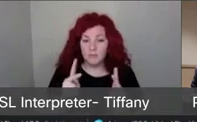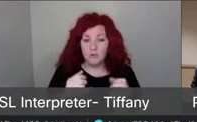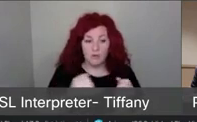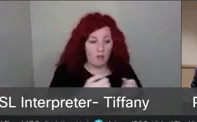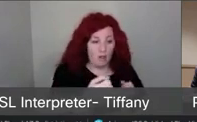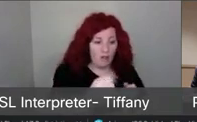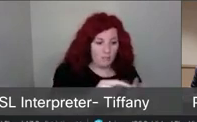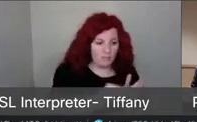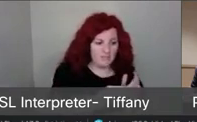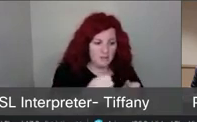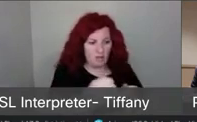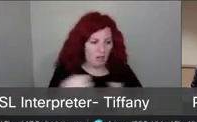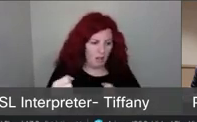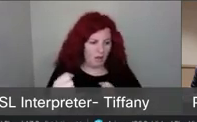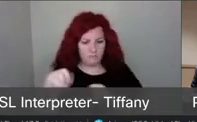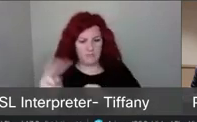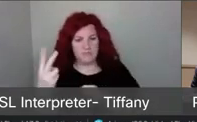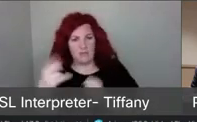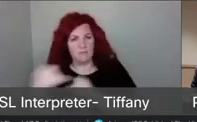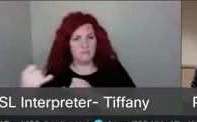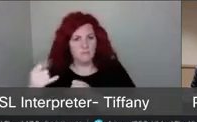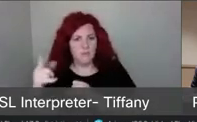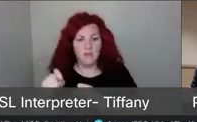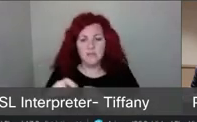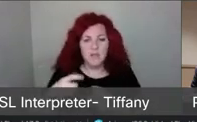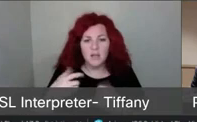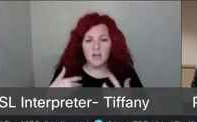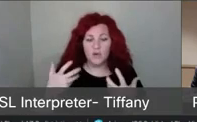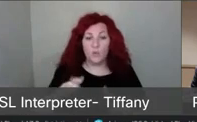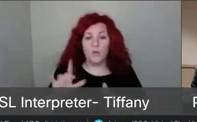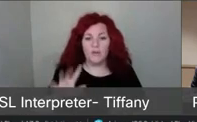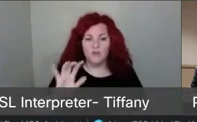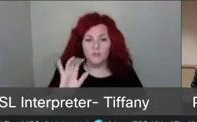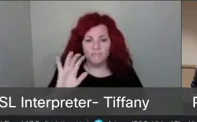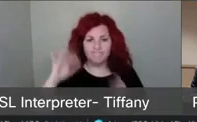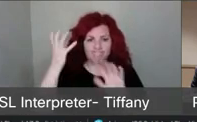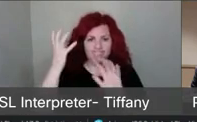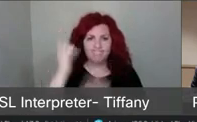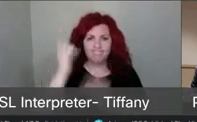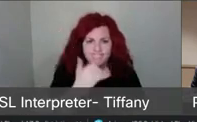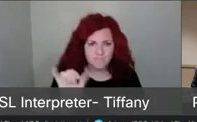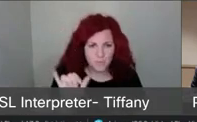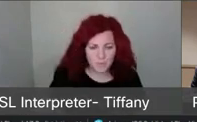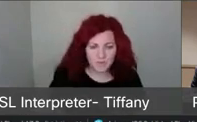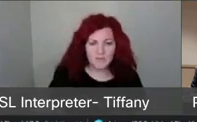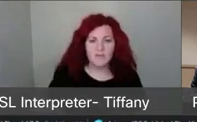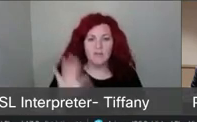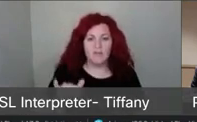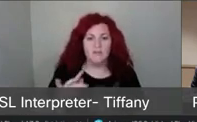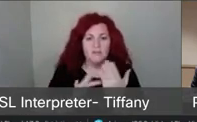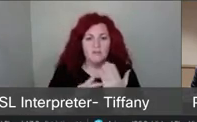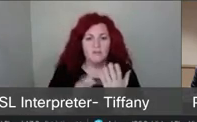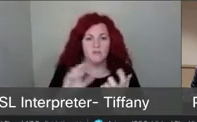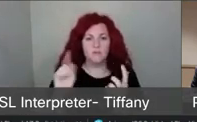move. And I don't necessarily want that to mess things up either. But those are the technical questions that I have. So thank